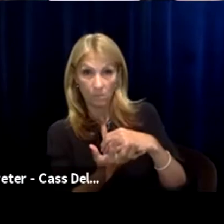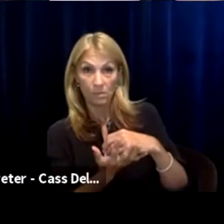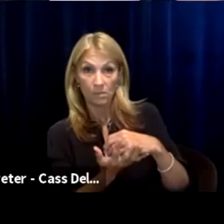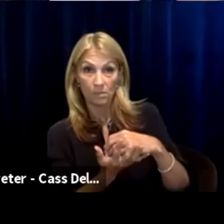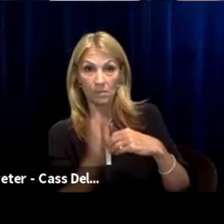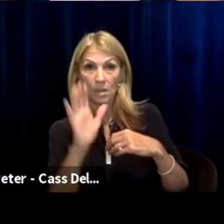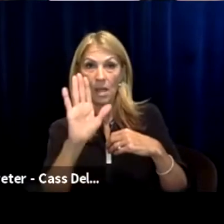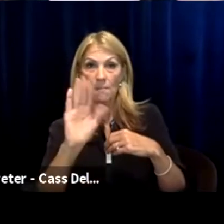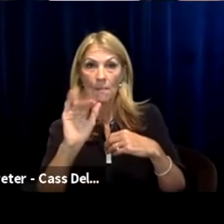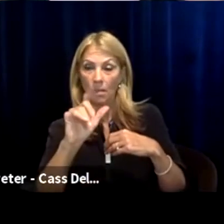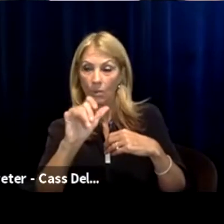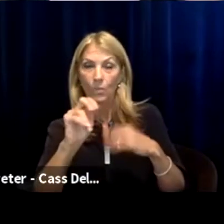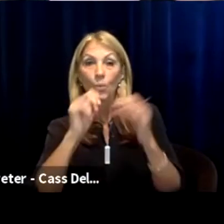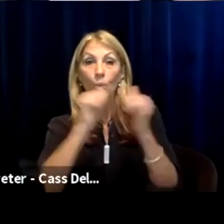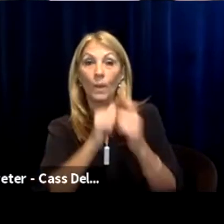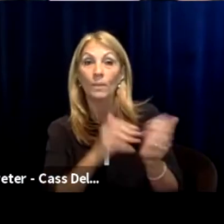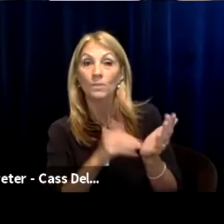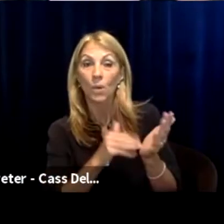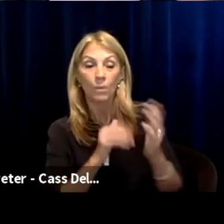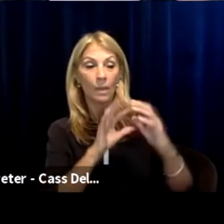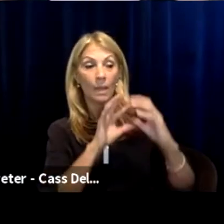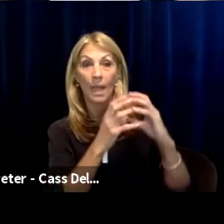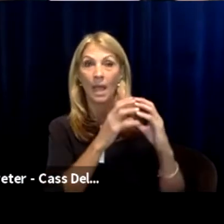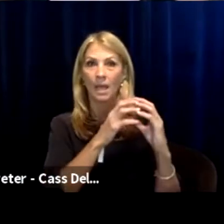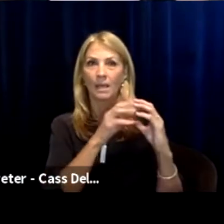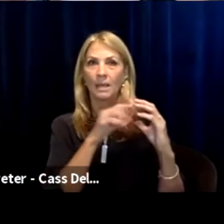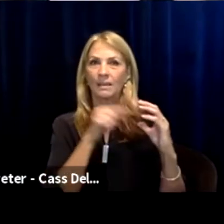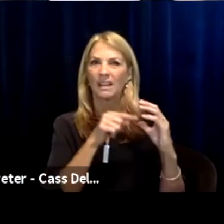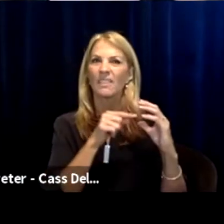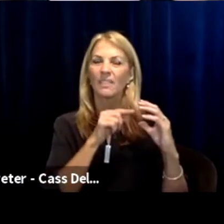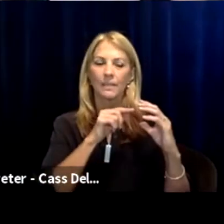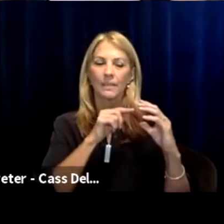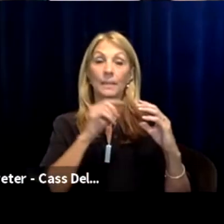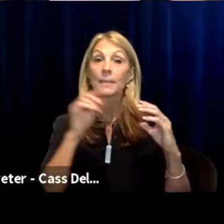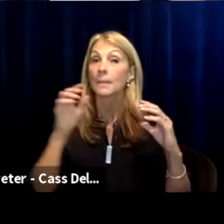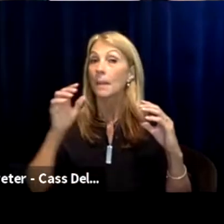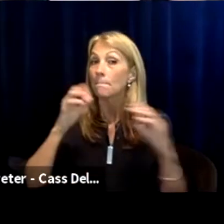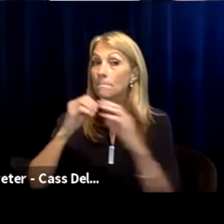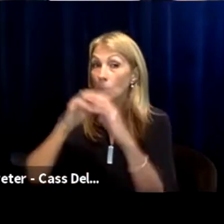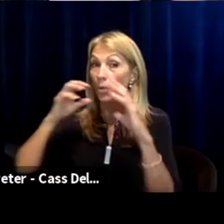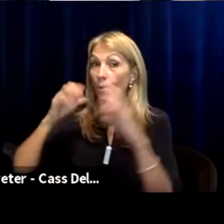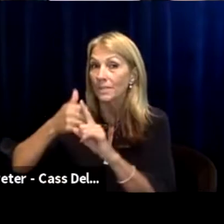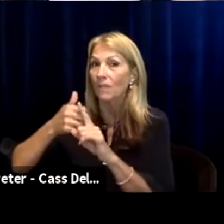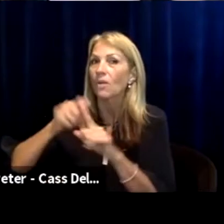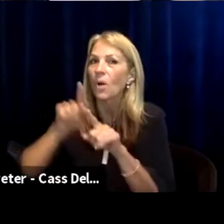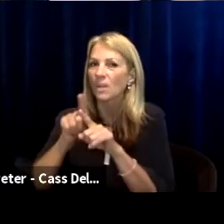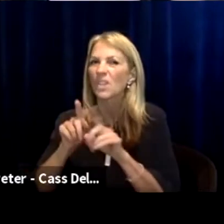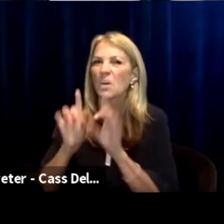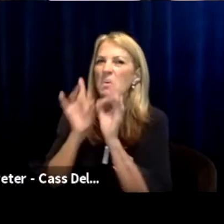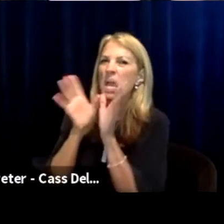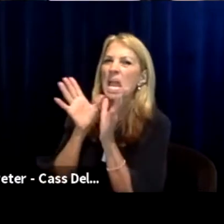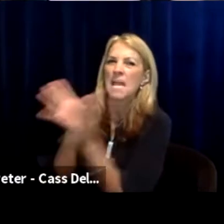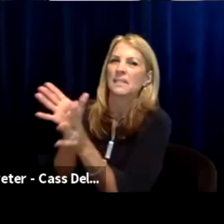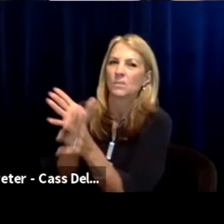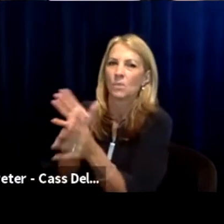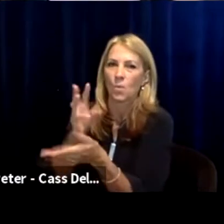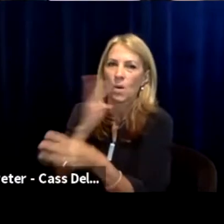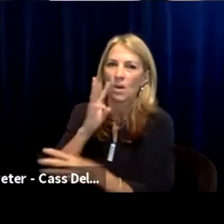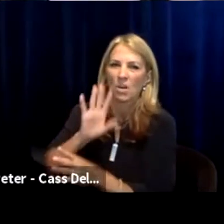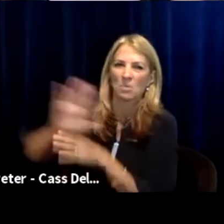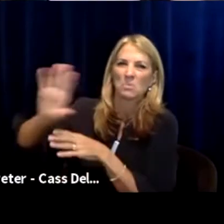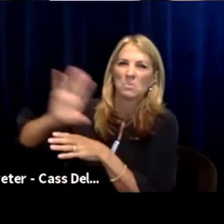balloon also hates water. And so let's imagine this is your